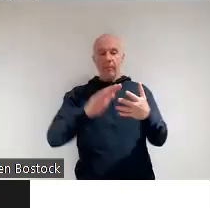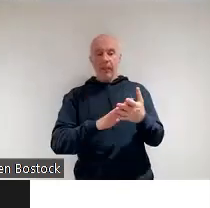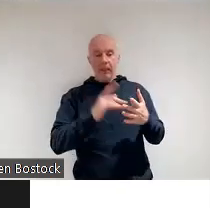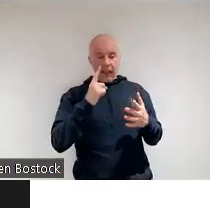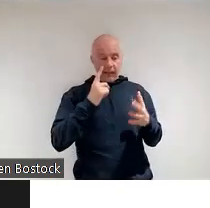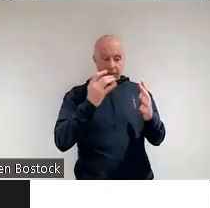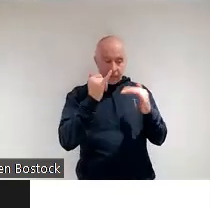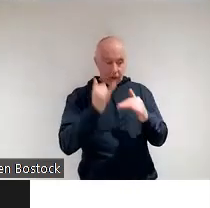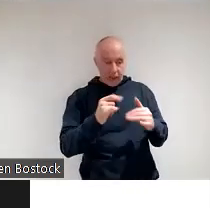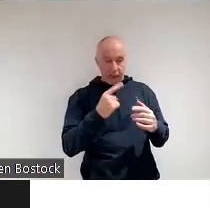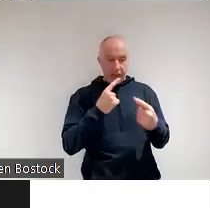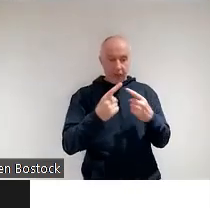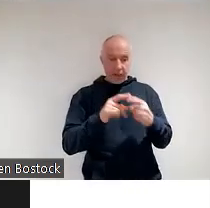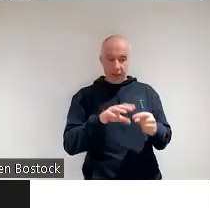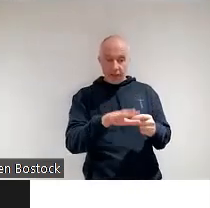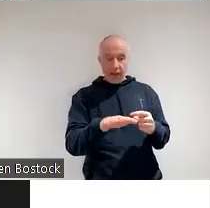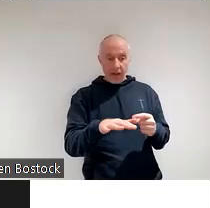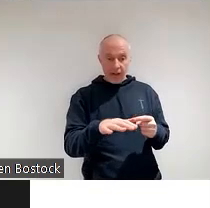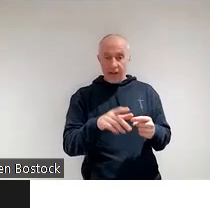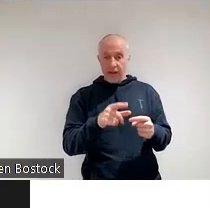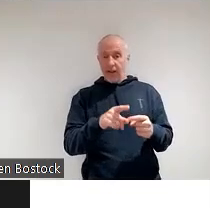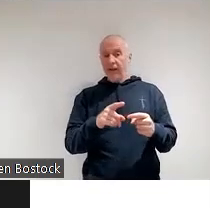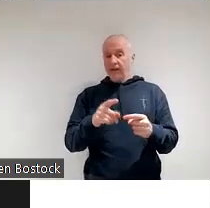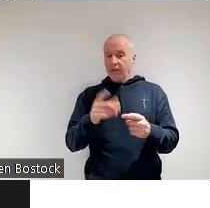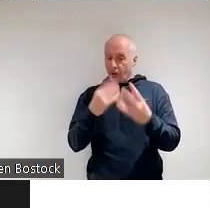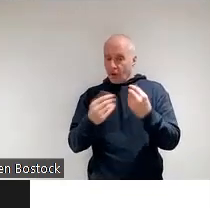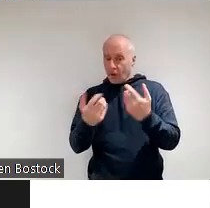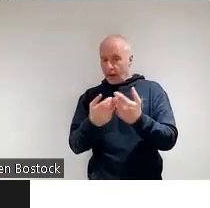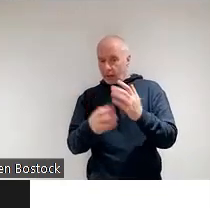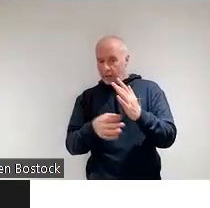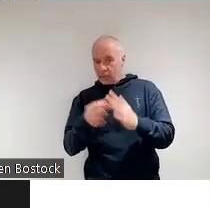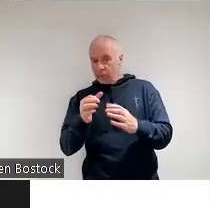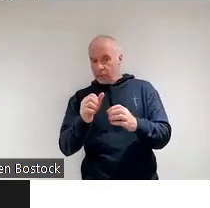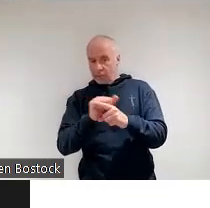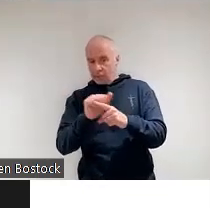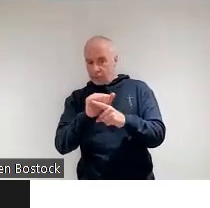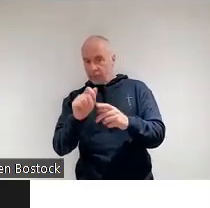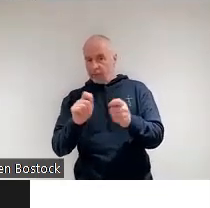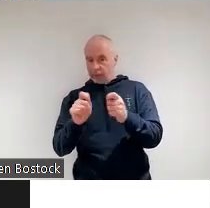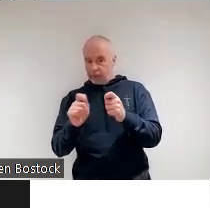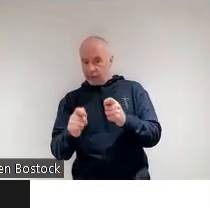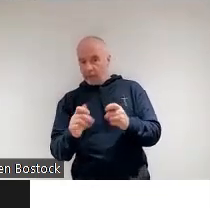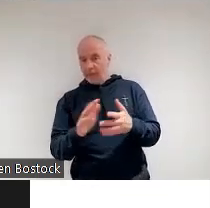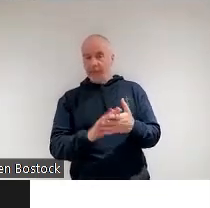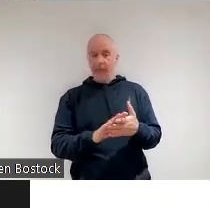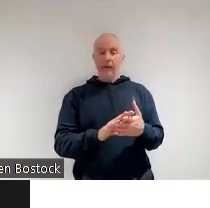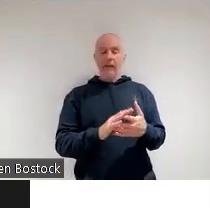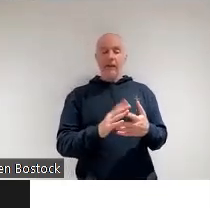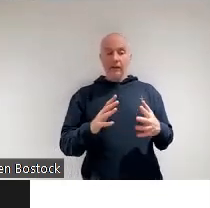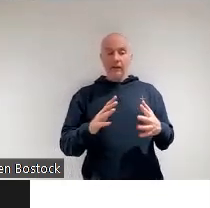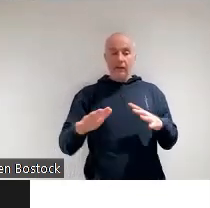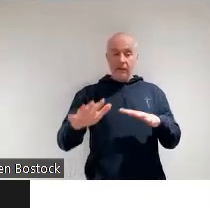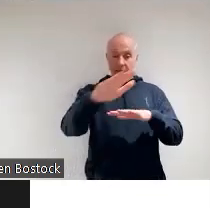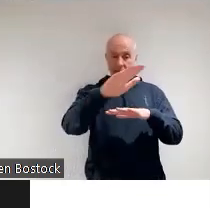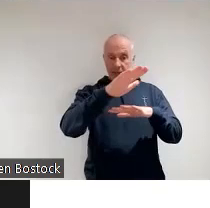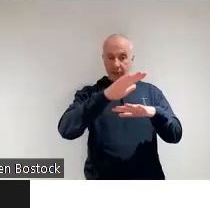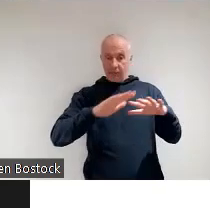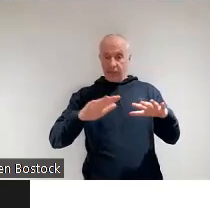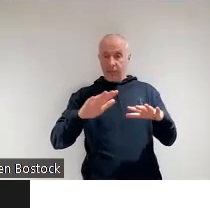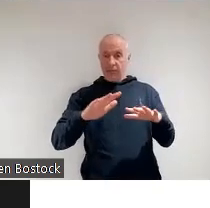have the information from those chargers, we know what's going on, we can generate a report. There's another page which covers this subject later